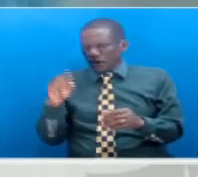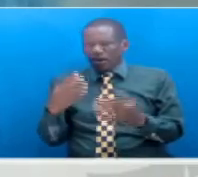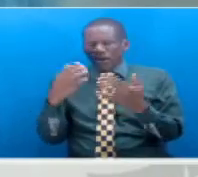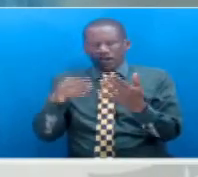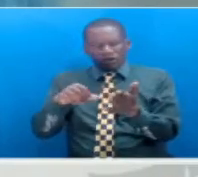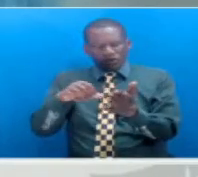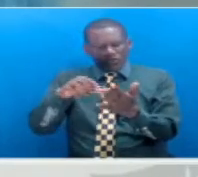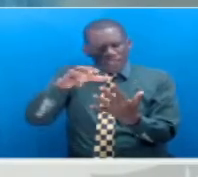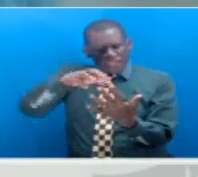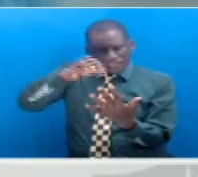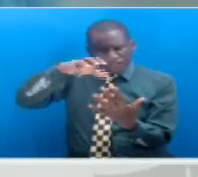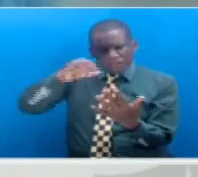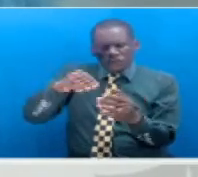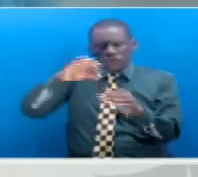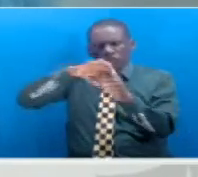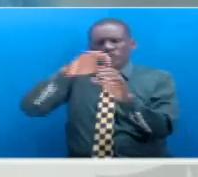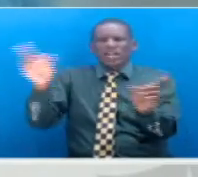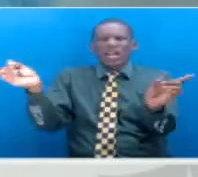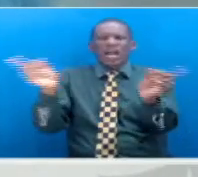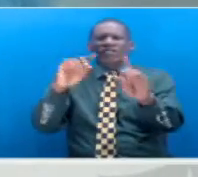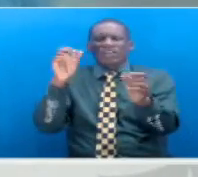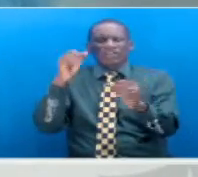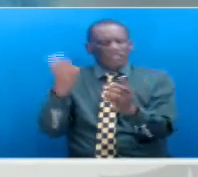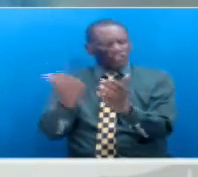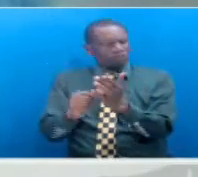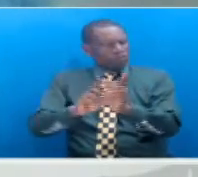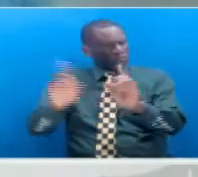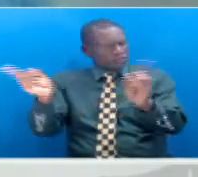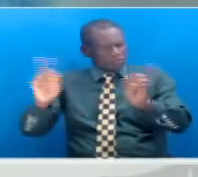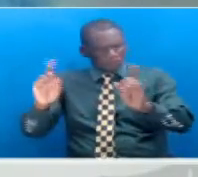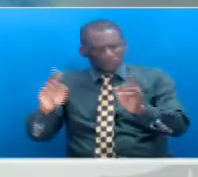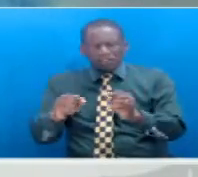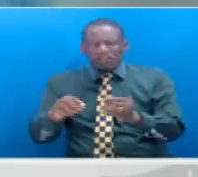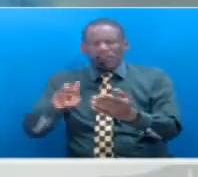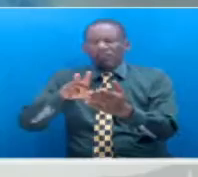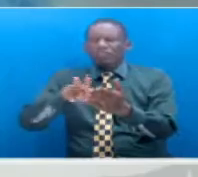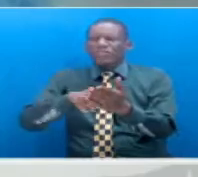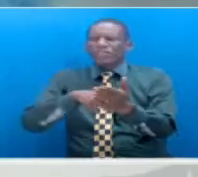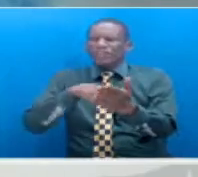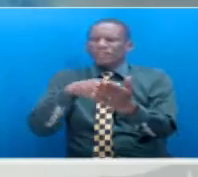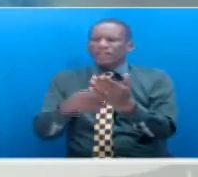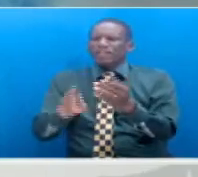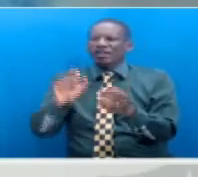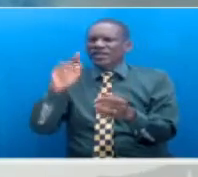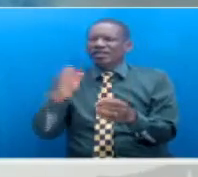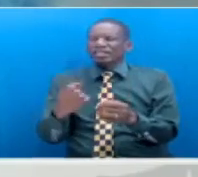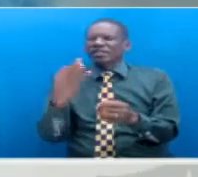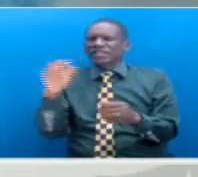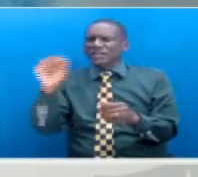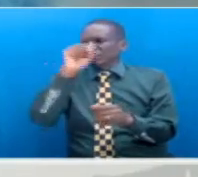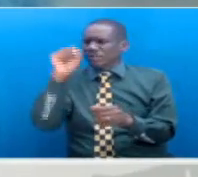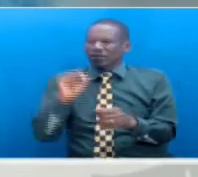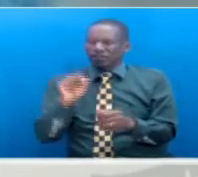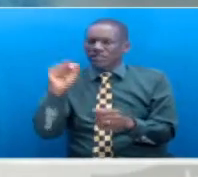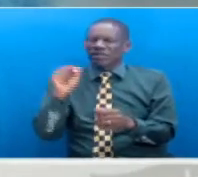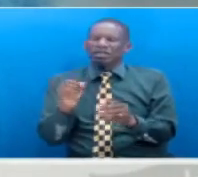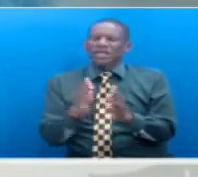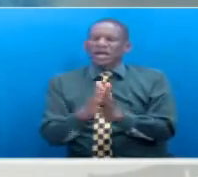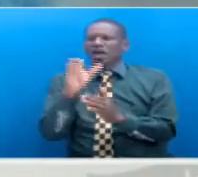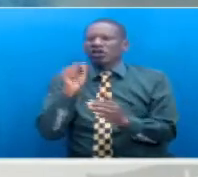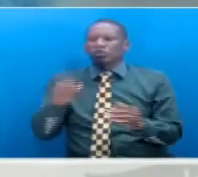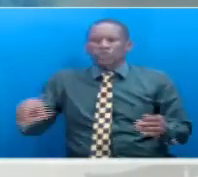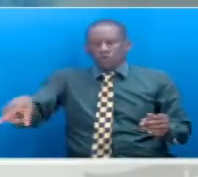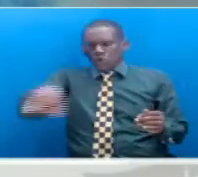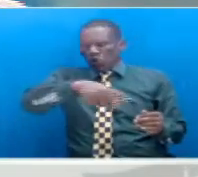of voters has never been a problem. The failure rate has been about 3%. And so we